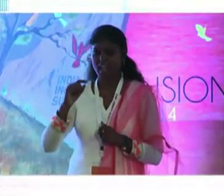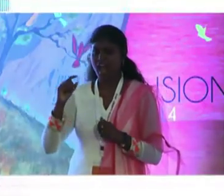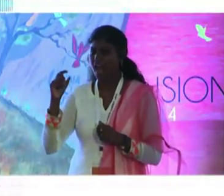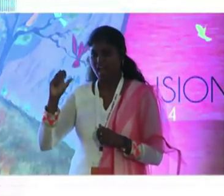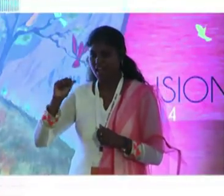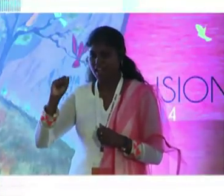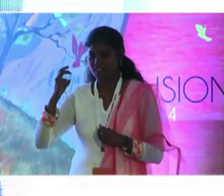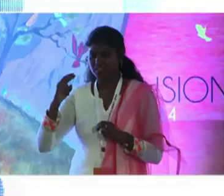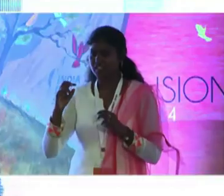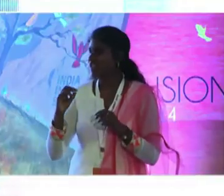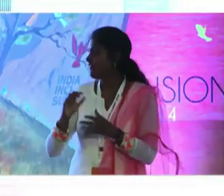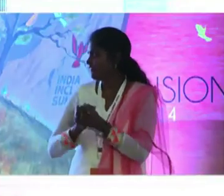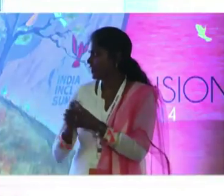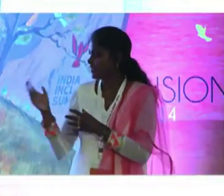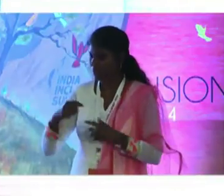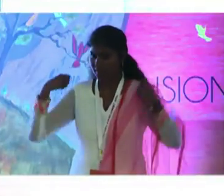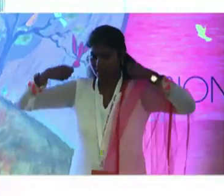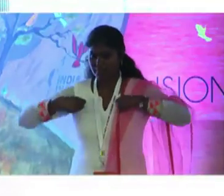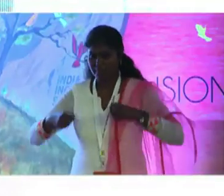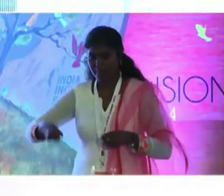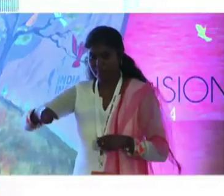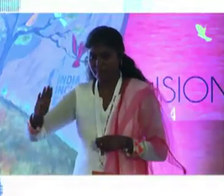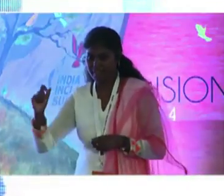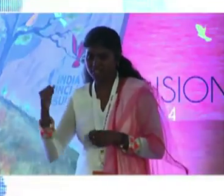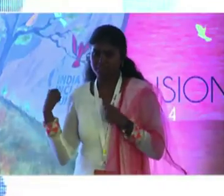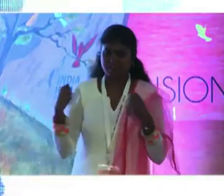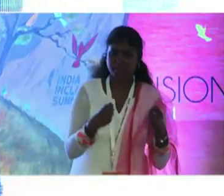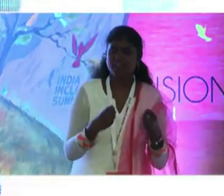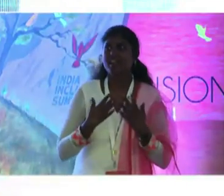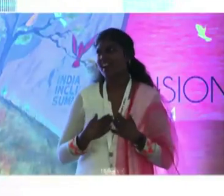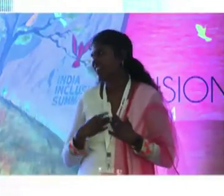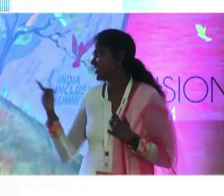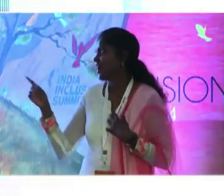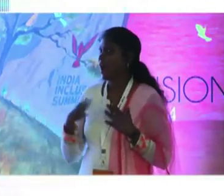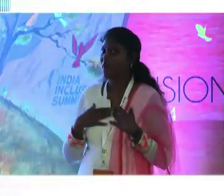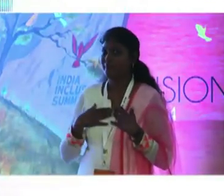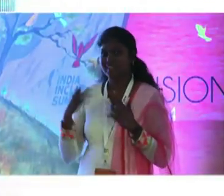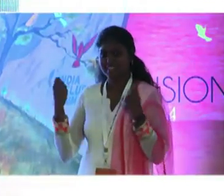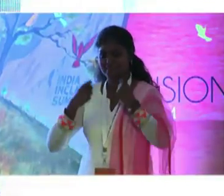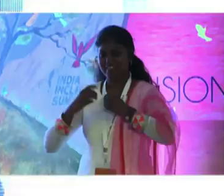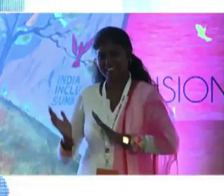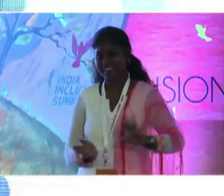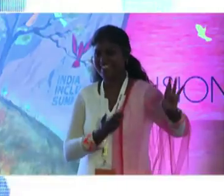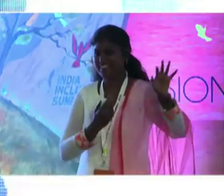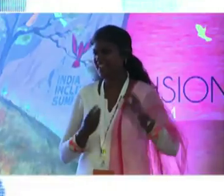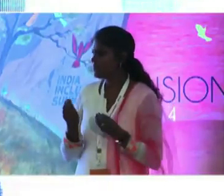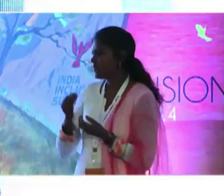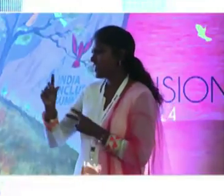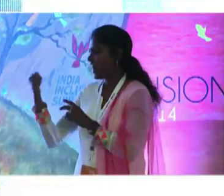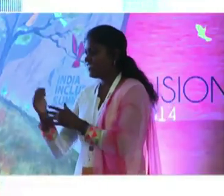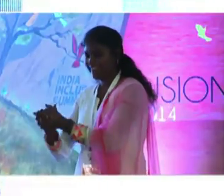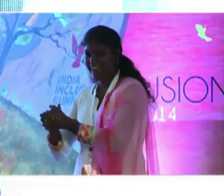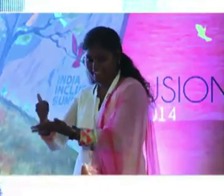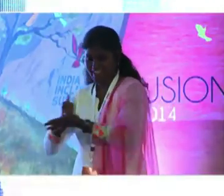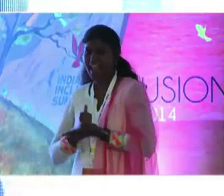and said that I will hold Ashwin's bag, and that was a great relief for us. So it might be a small help from your end, and